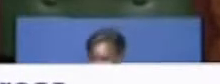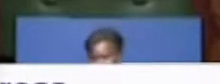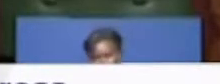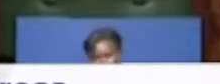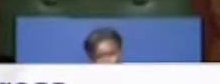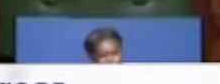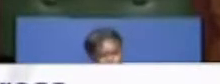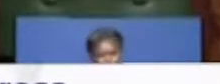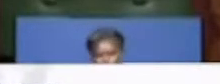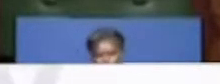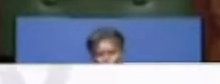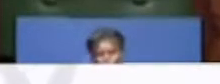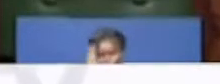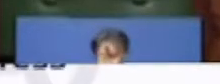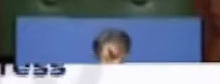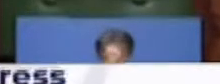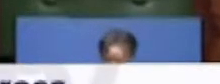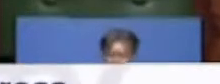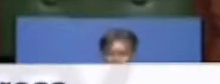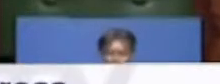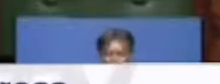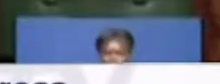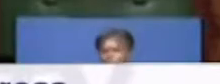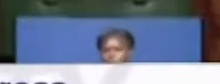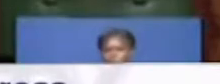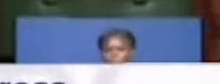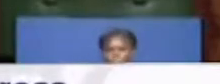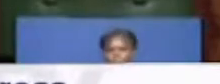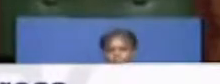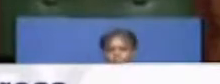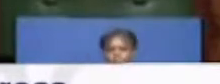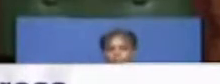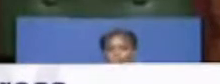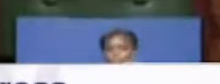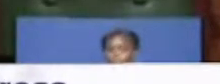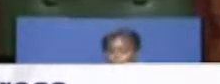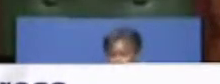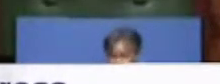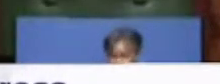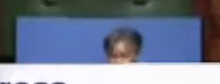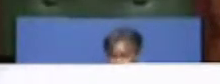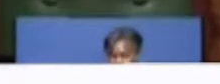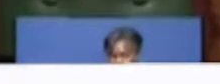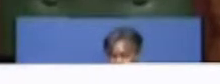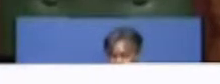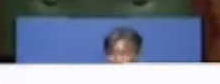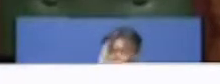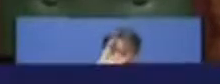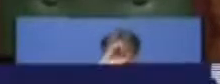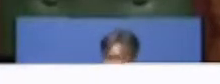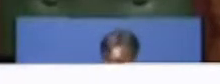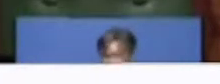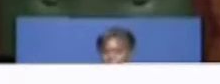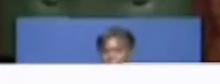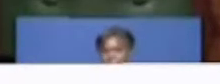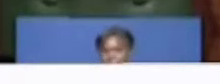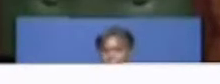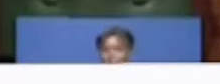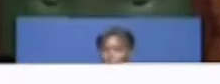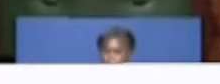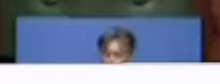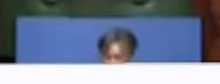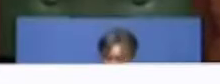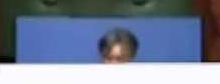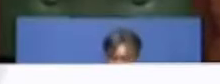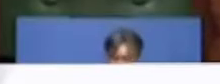In missing the First Amendment to the 2010 Constitution, Kenya missed the possibility to